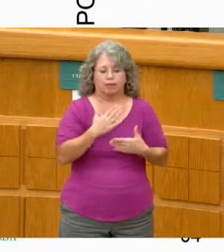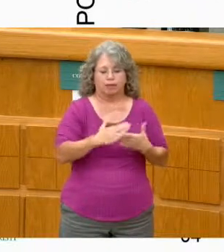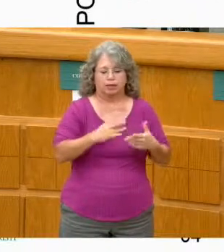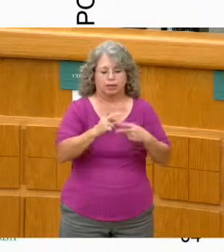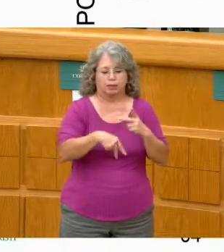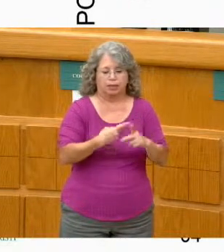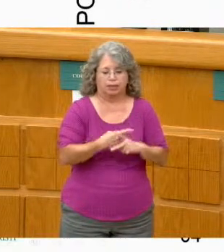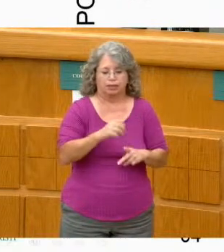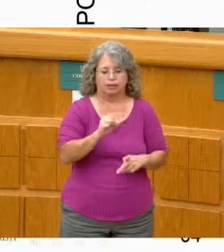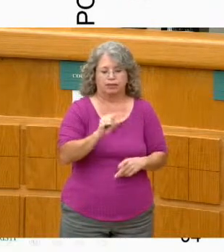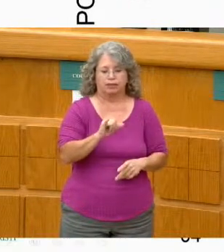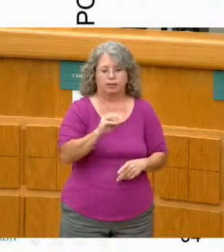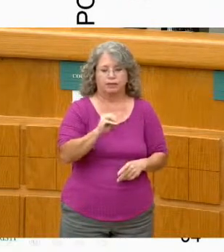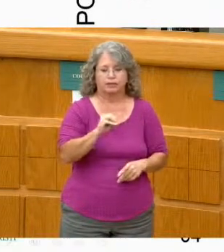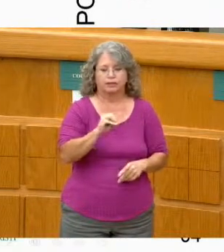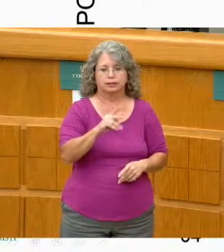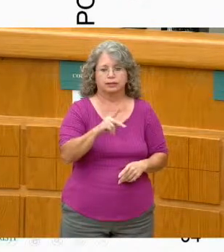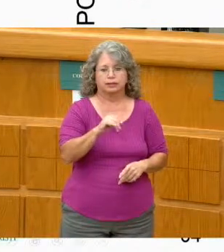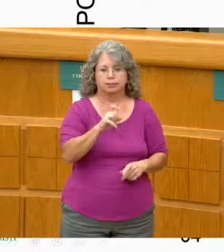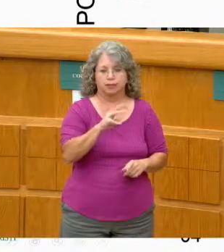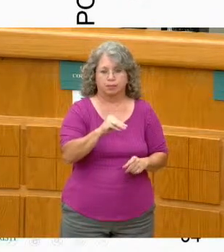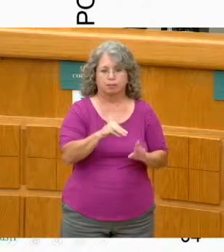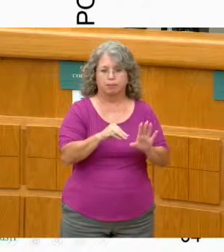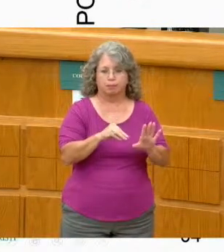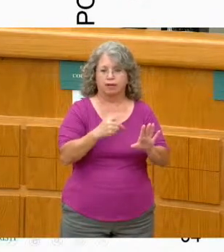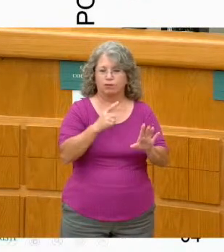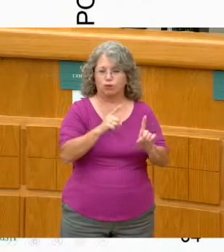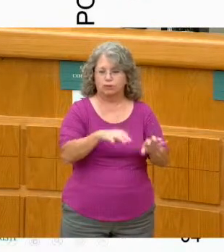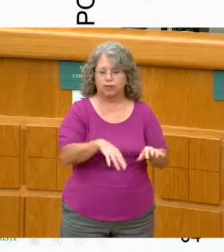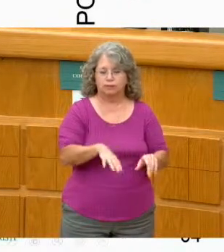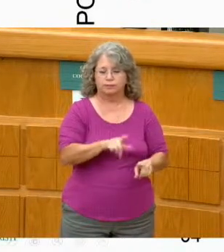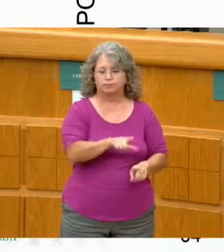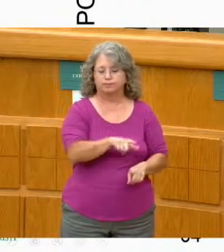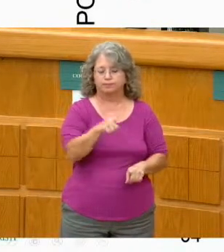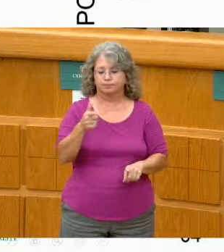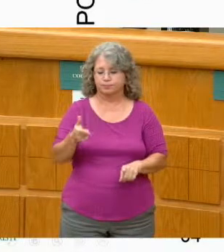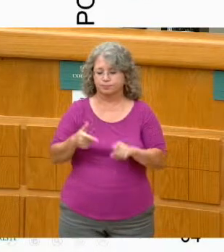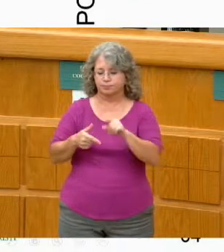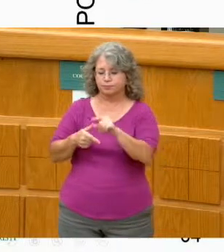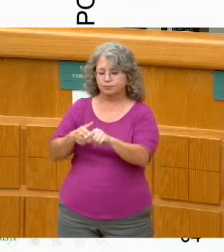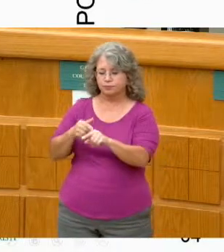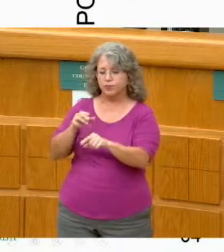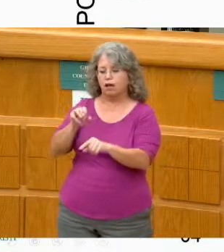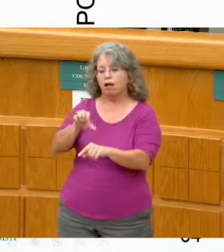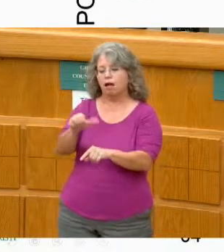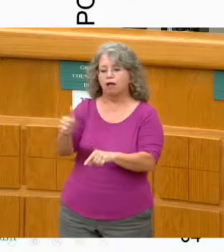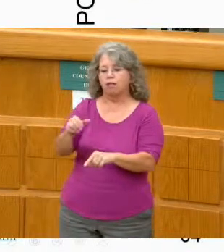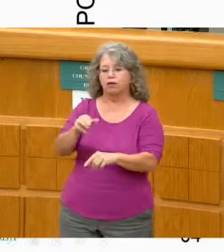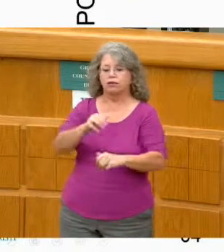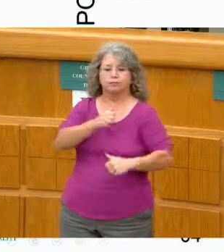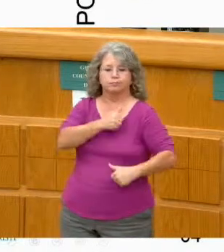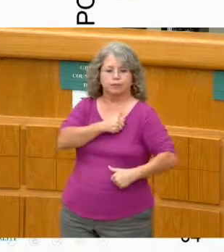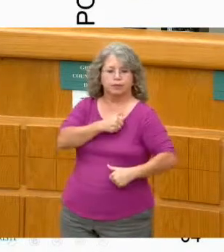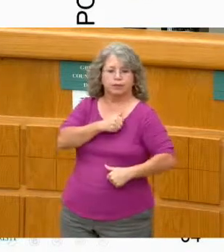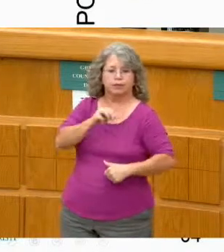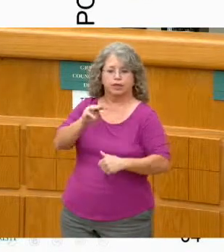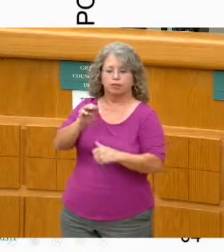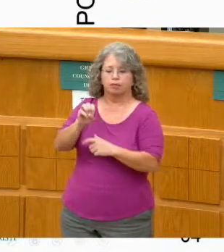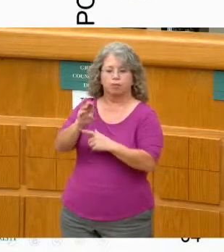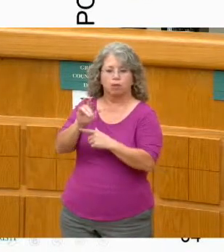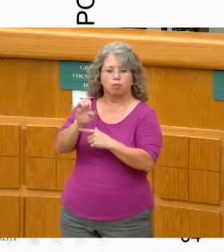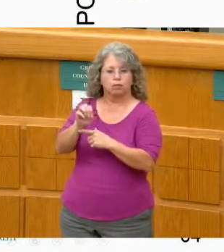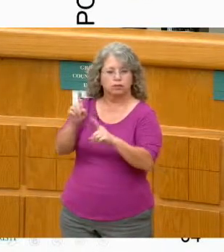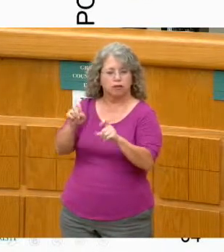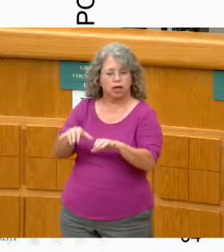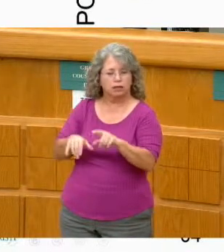symptoms to be able to get tested. On the other hand, at the mobile testing stations, you don't have to